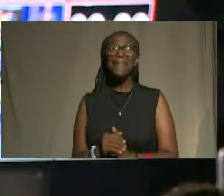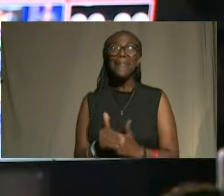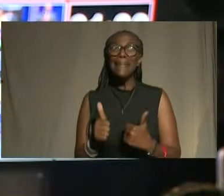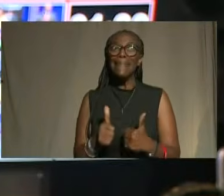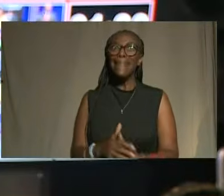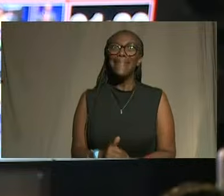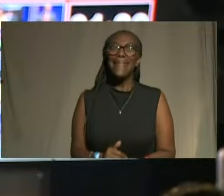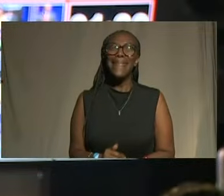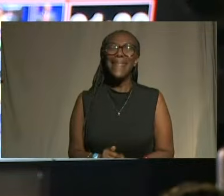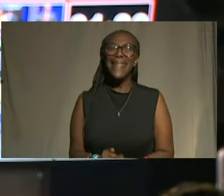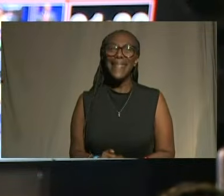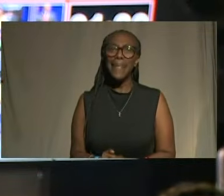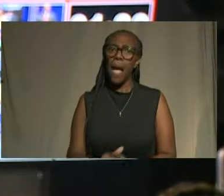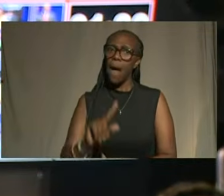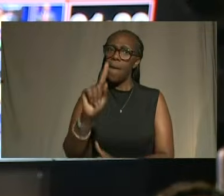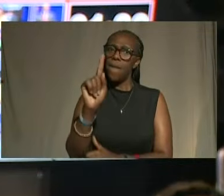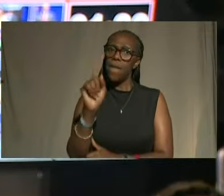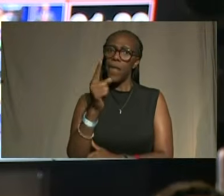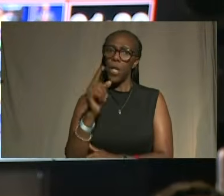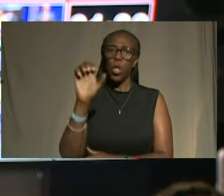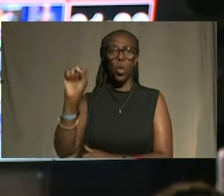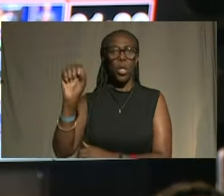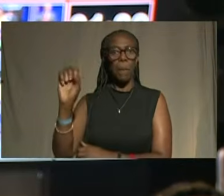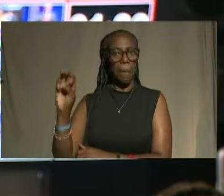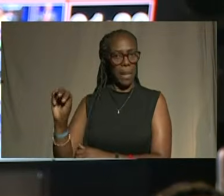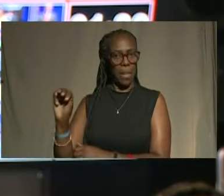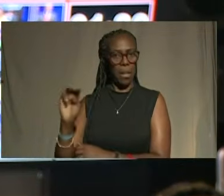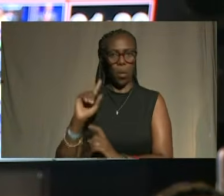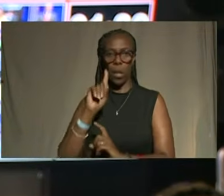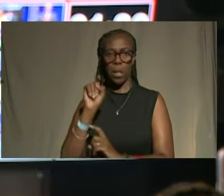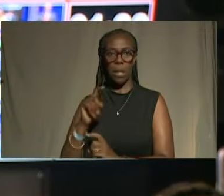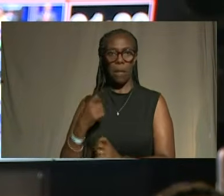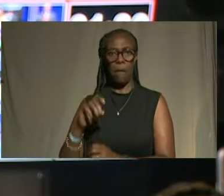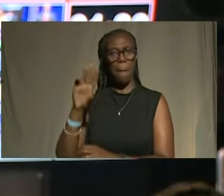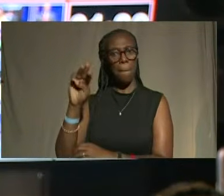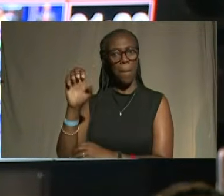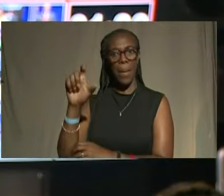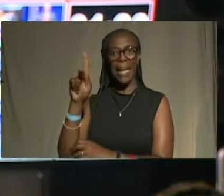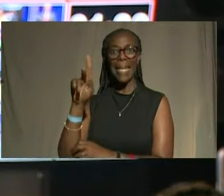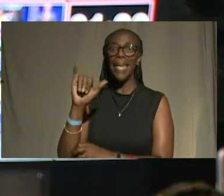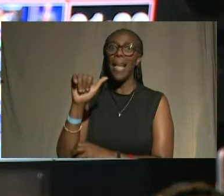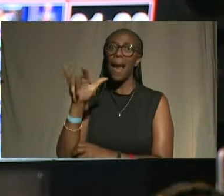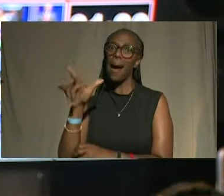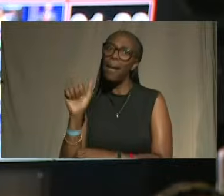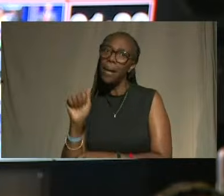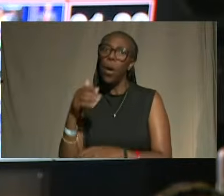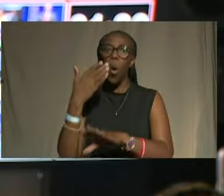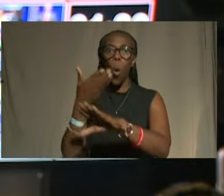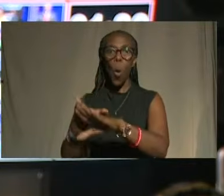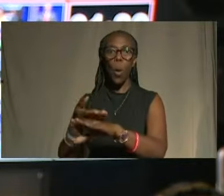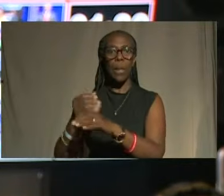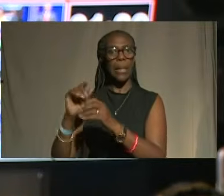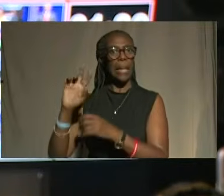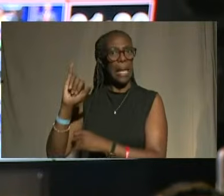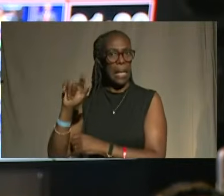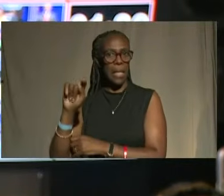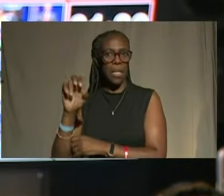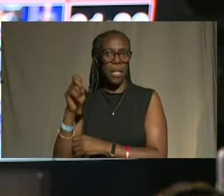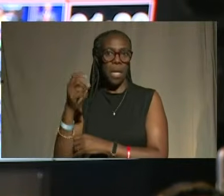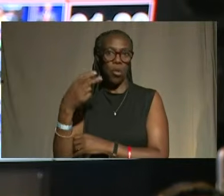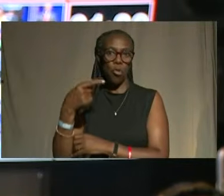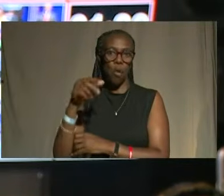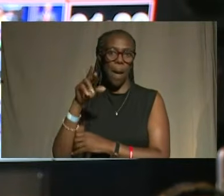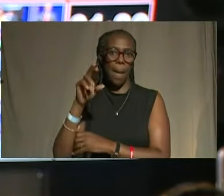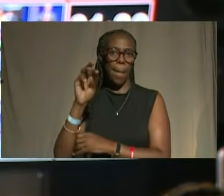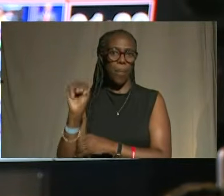Thank you, George. Well, the first social media question tonight comes from Makeda on Instagram. Jamaicans both at